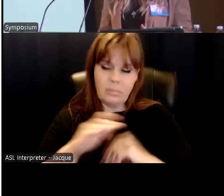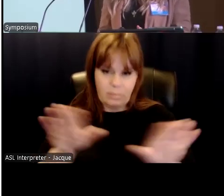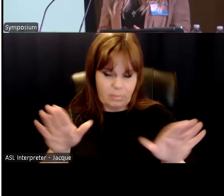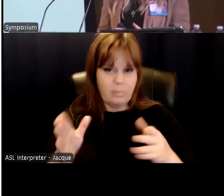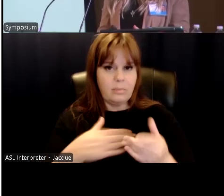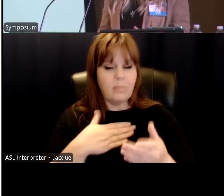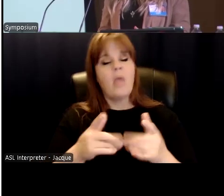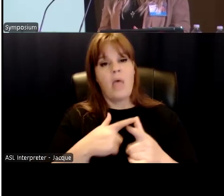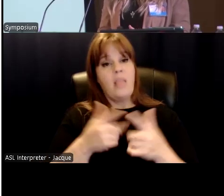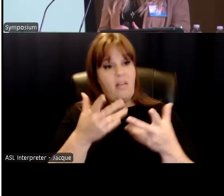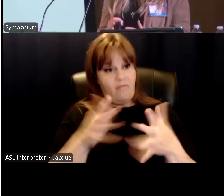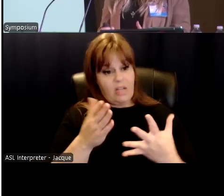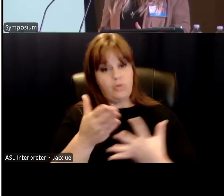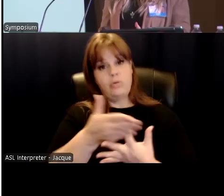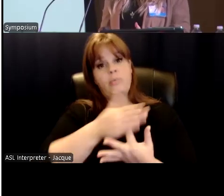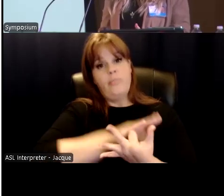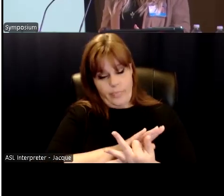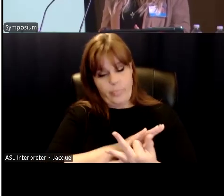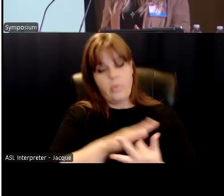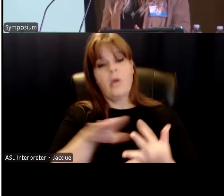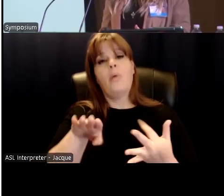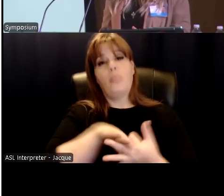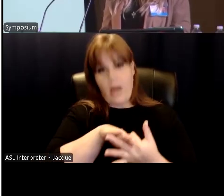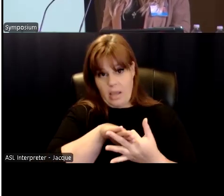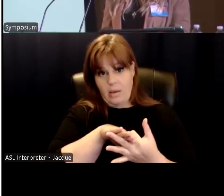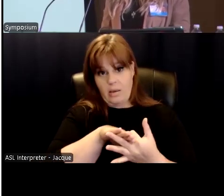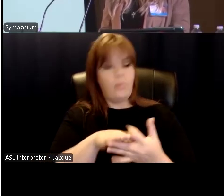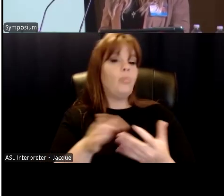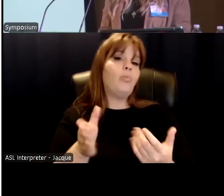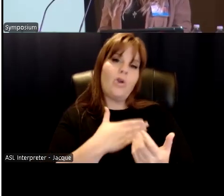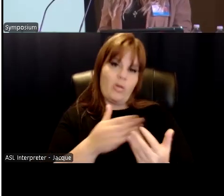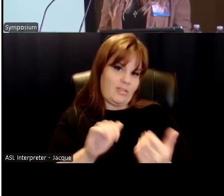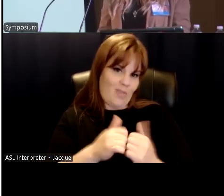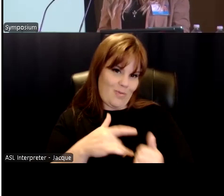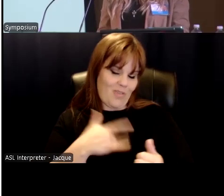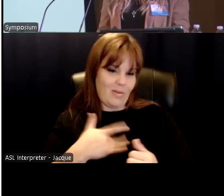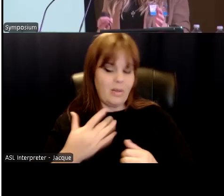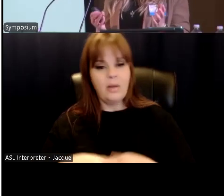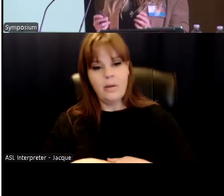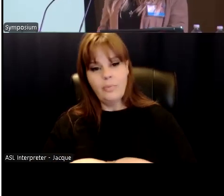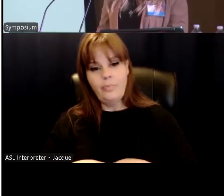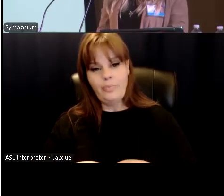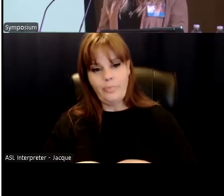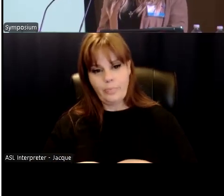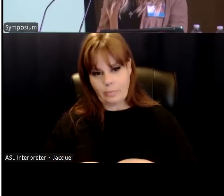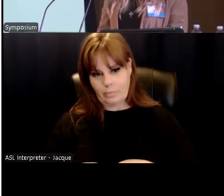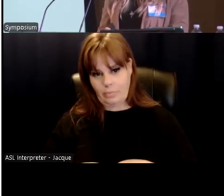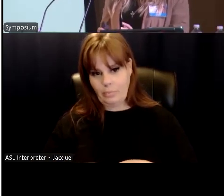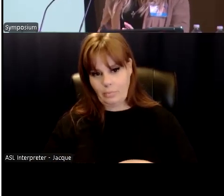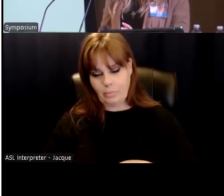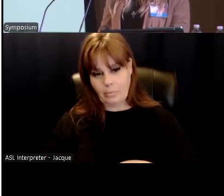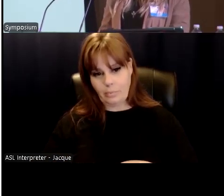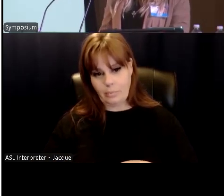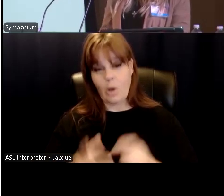piece, you'll take a break regardless, again, of how you're feeling. An example of this is I